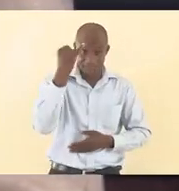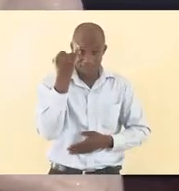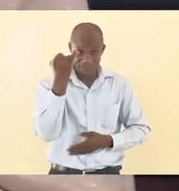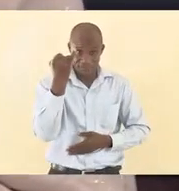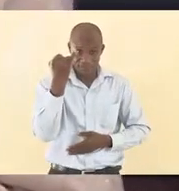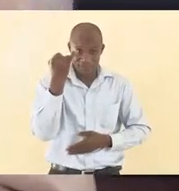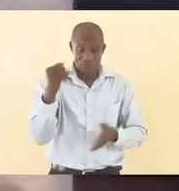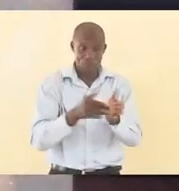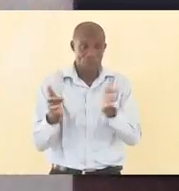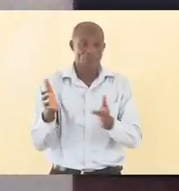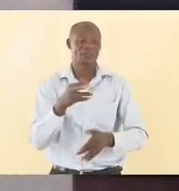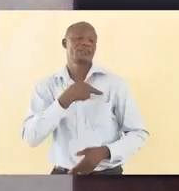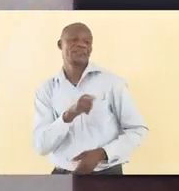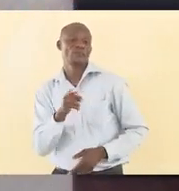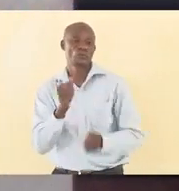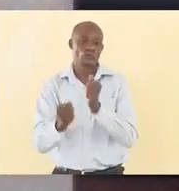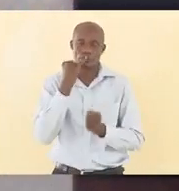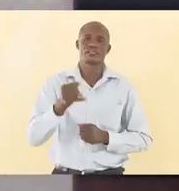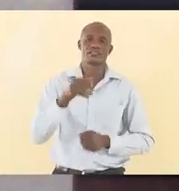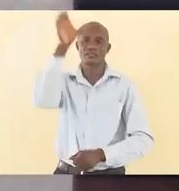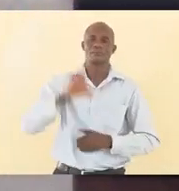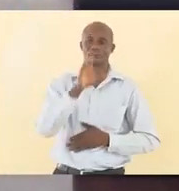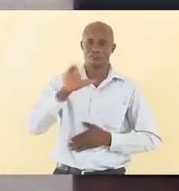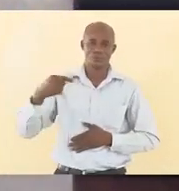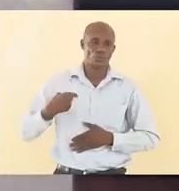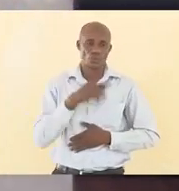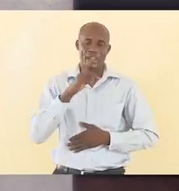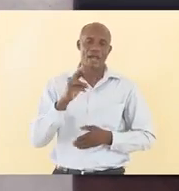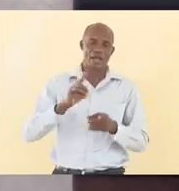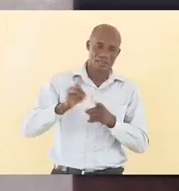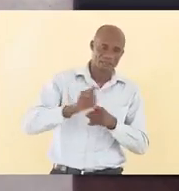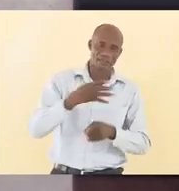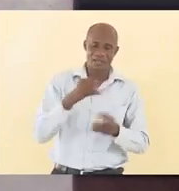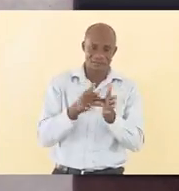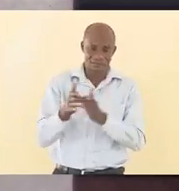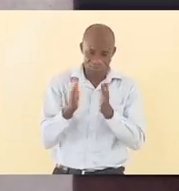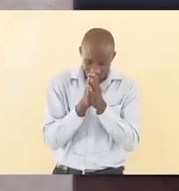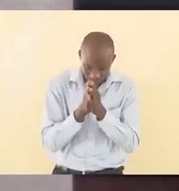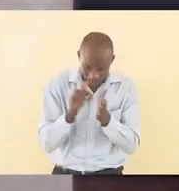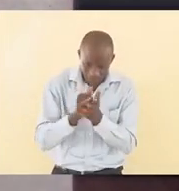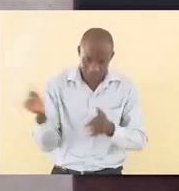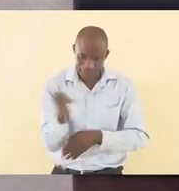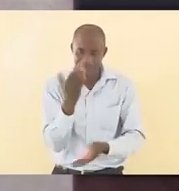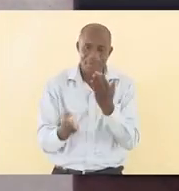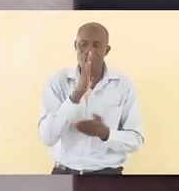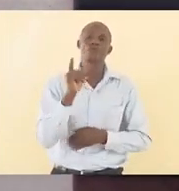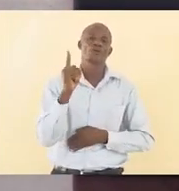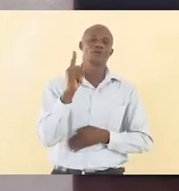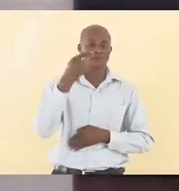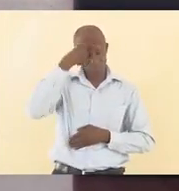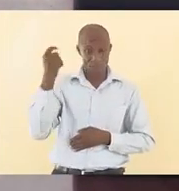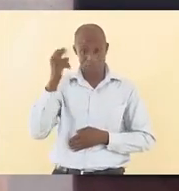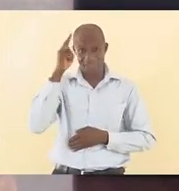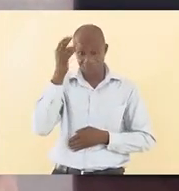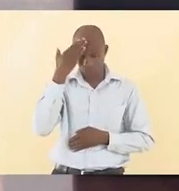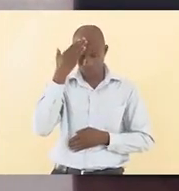cross. We are not united. We are divided. And Jesus prayed and prayed that they may be one, because